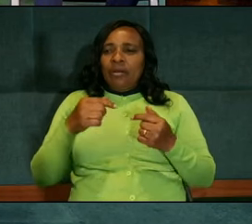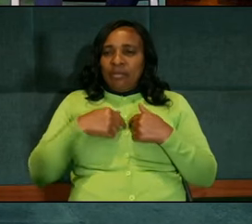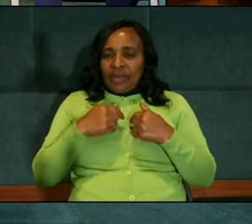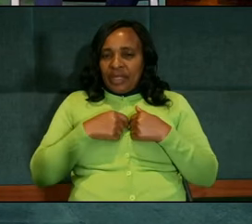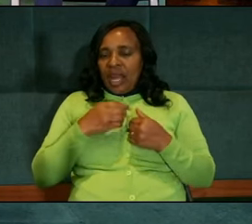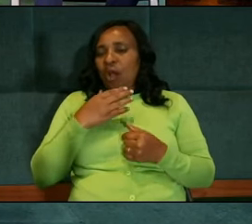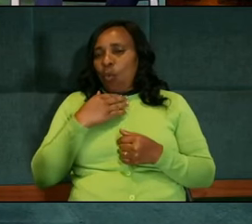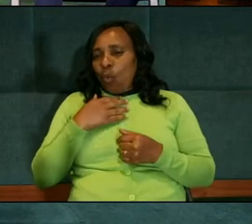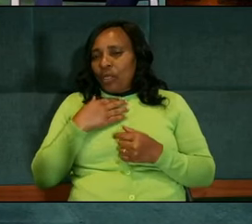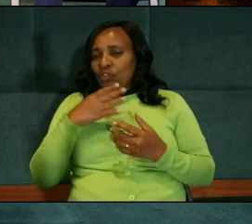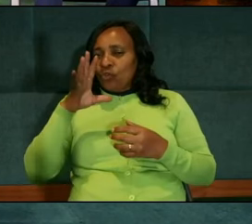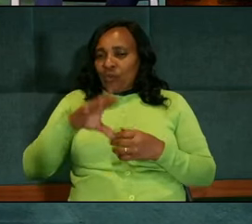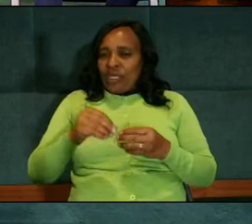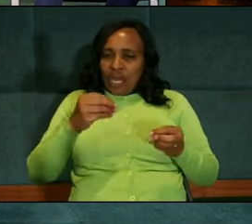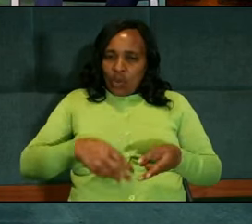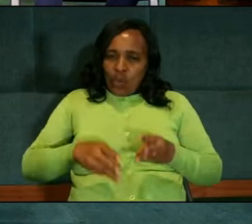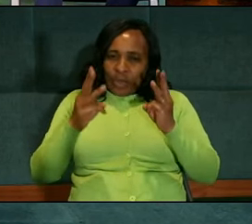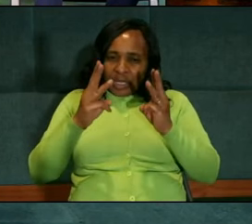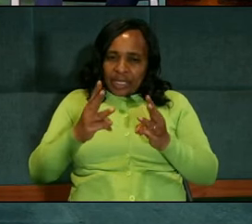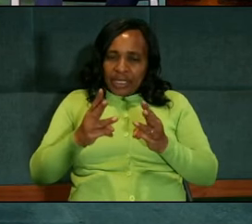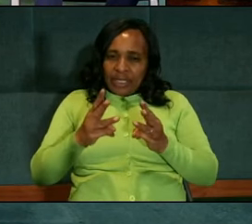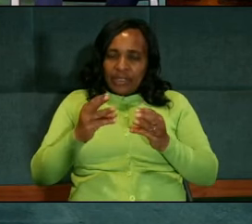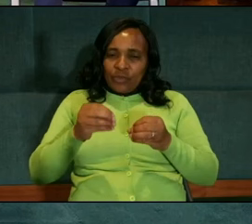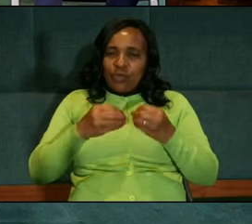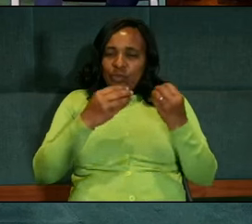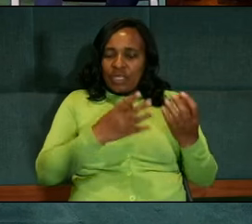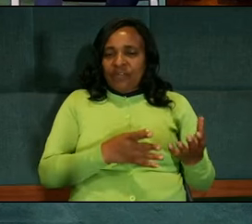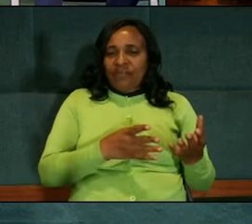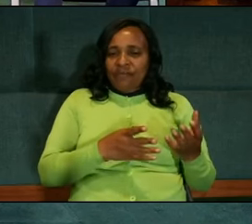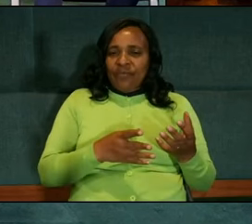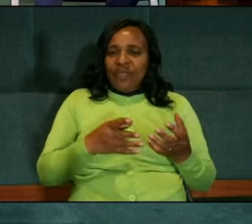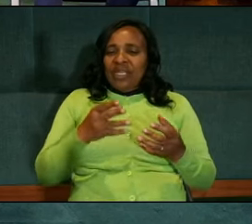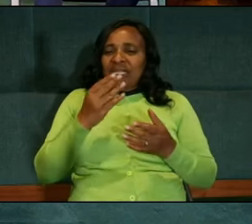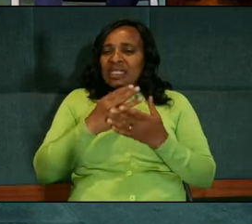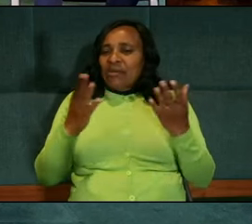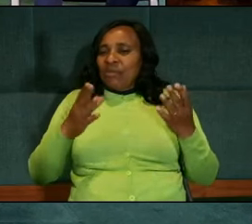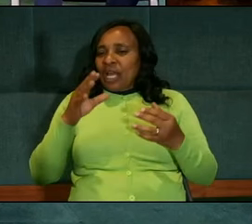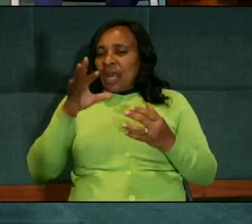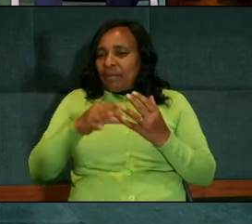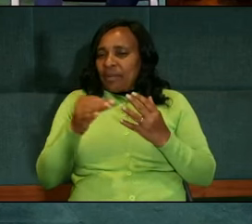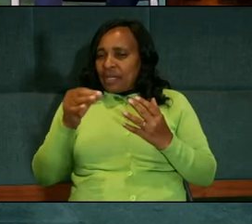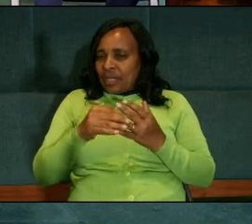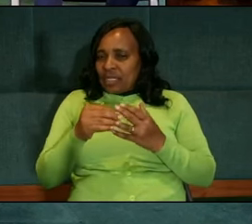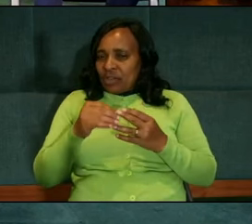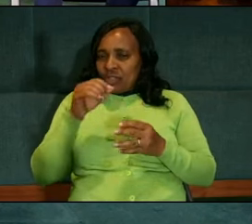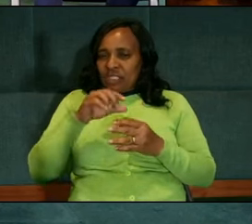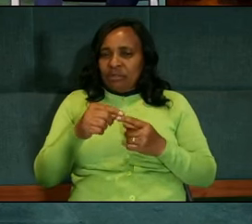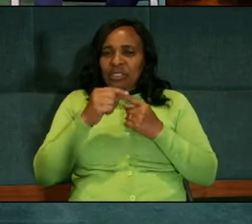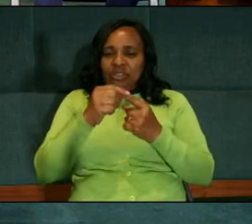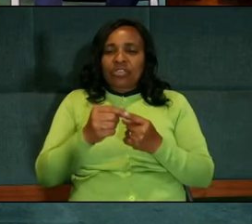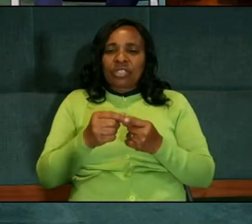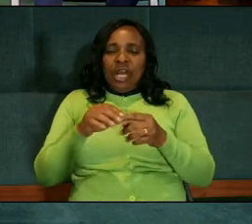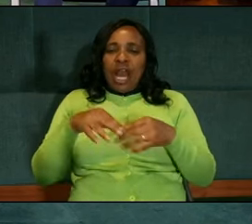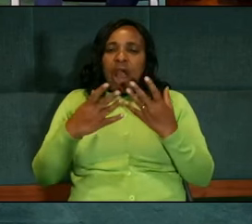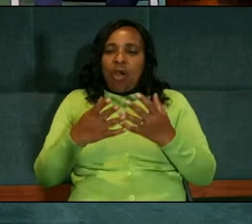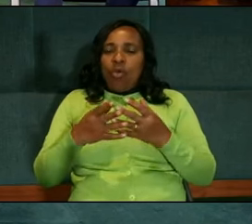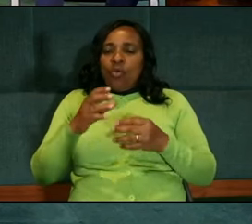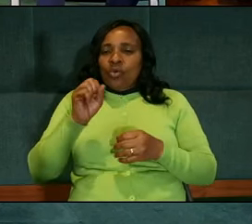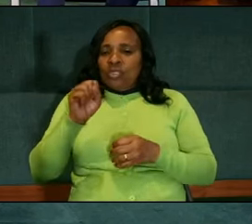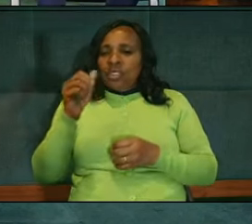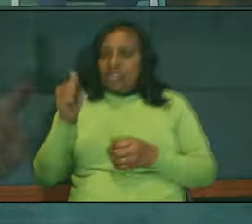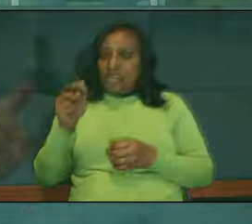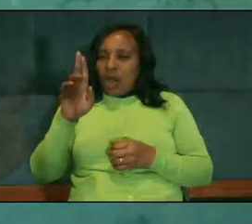I want to find a way to phrase it, but before I do that, something I picked up on, especially the way Saul reacted